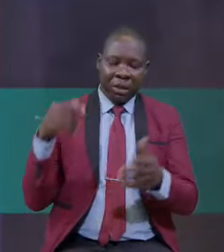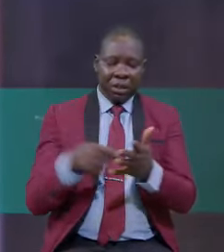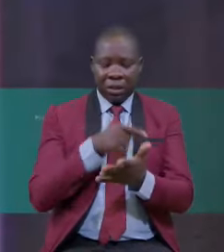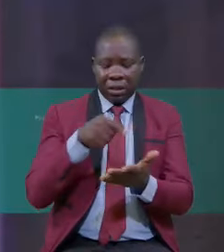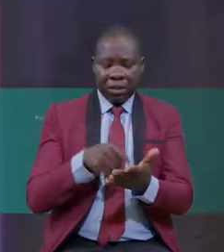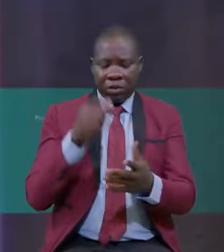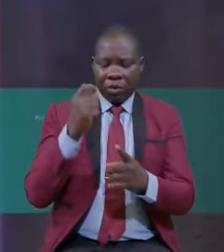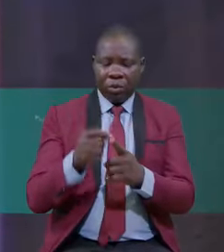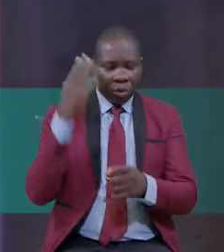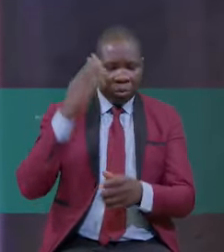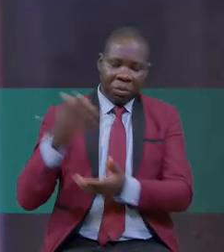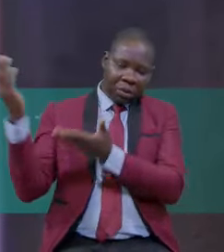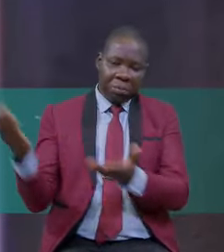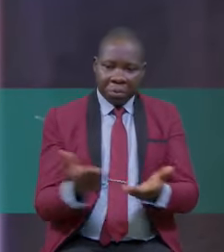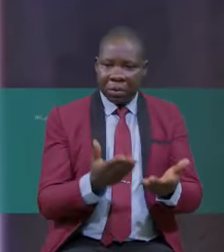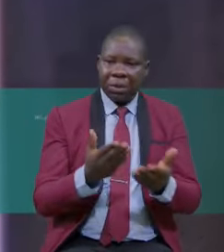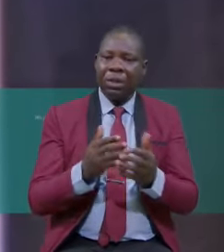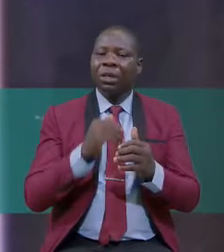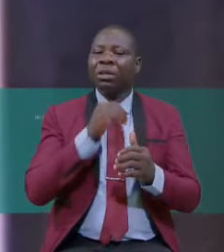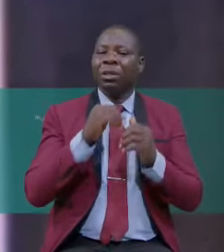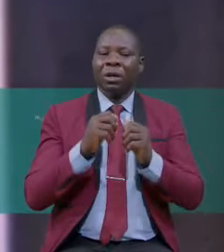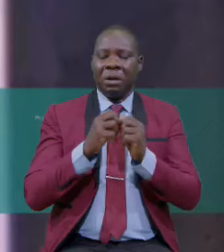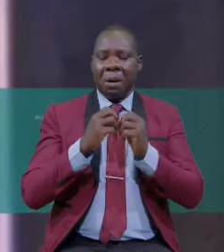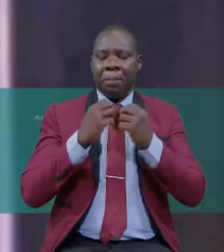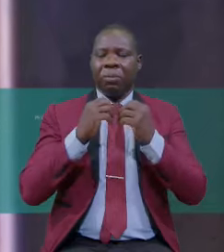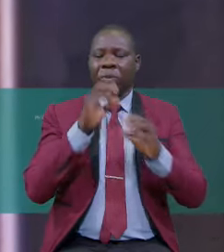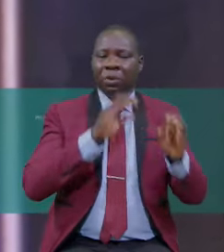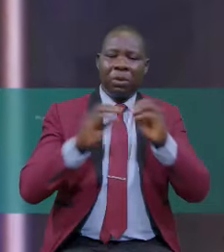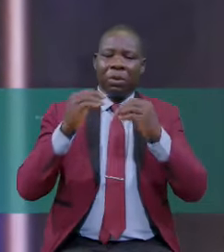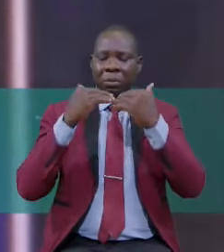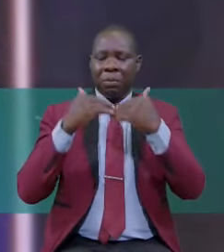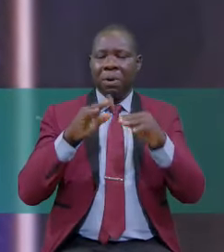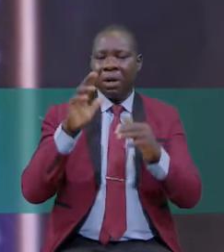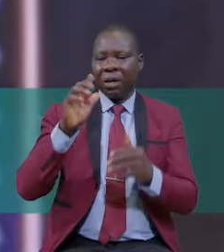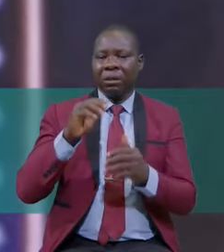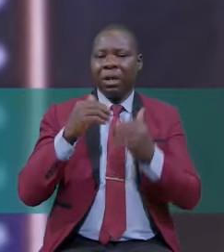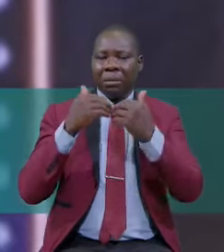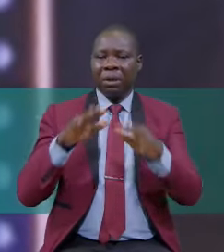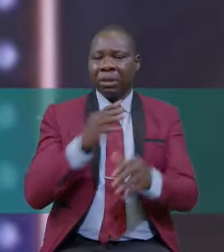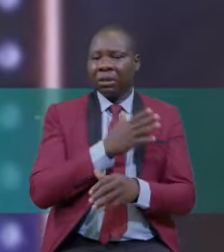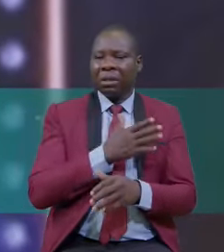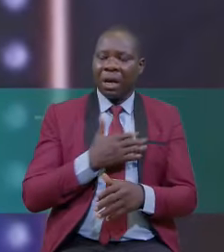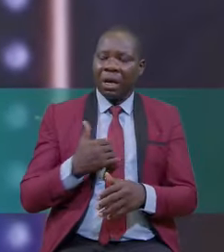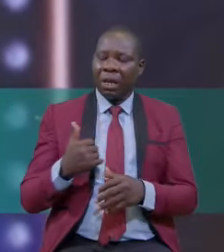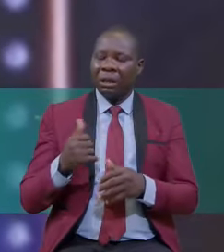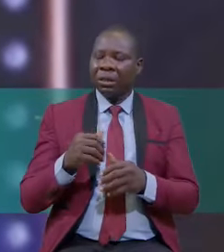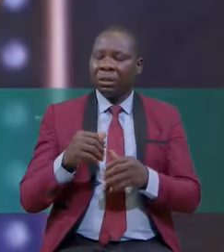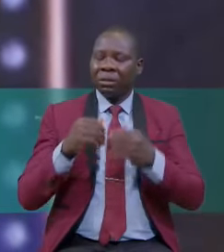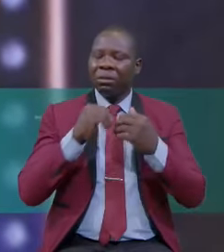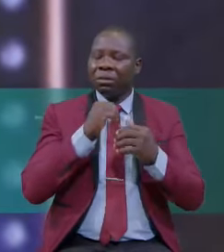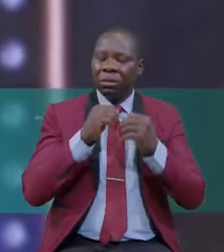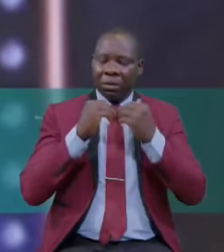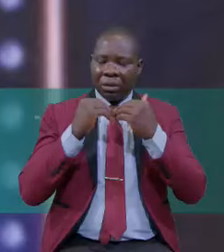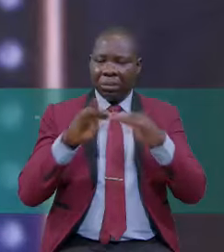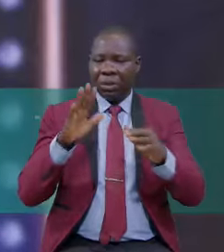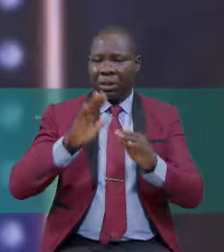you. People will see you and say, is that the man I knew before? You say, yes, the man, but I'm not like I